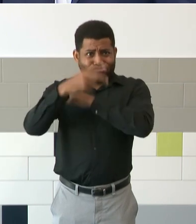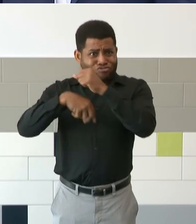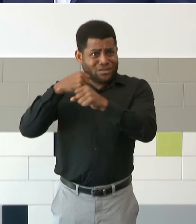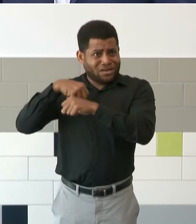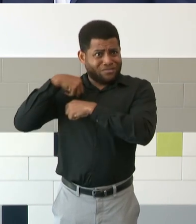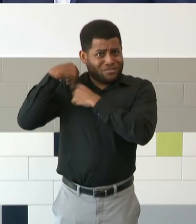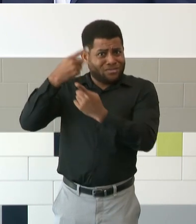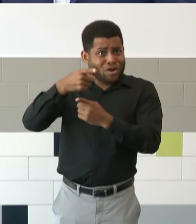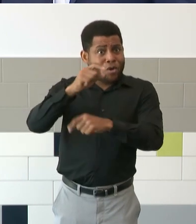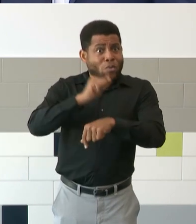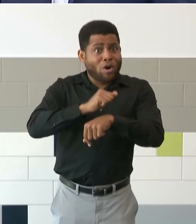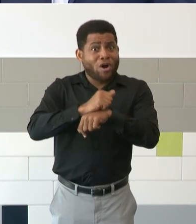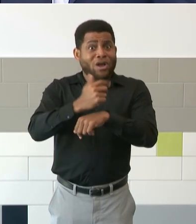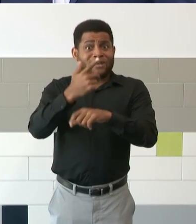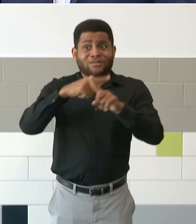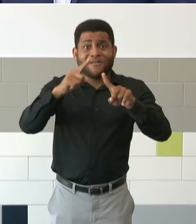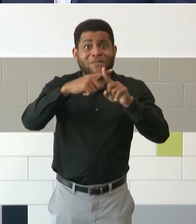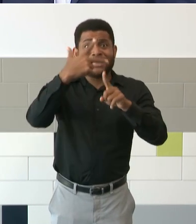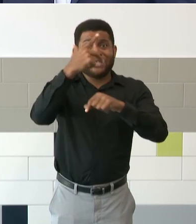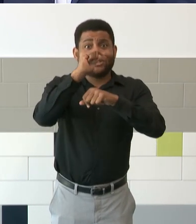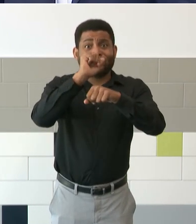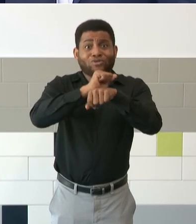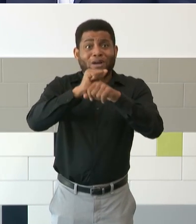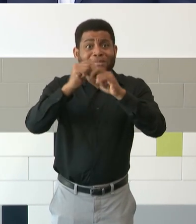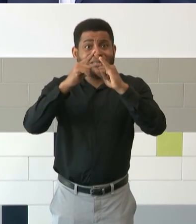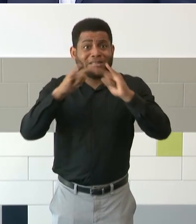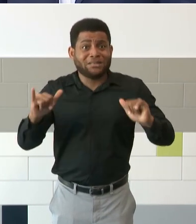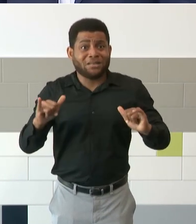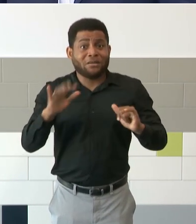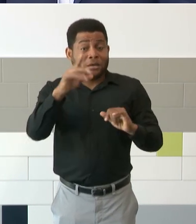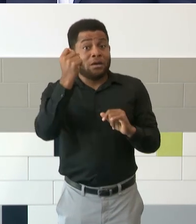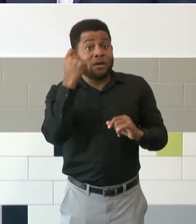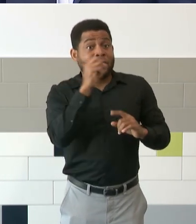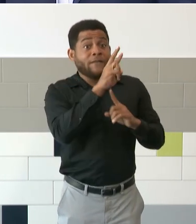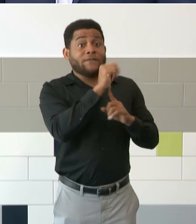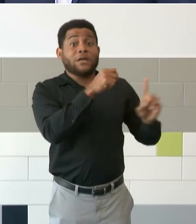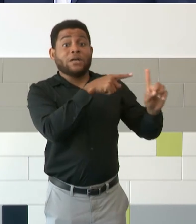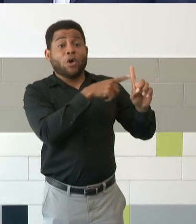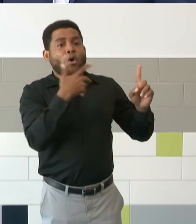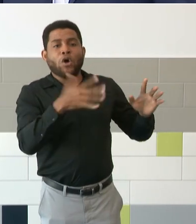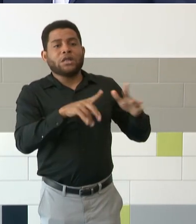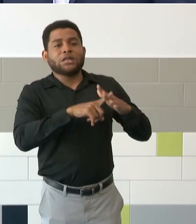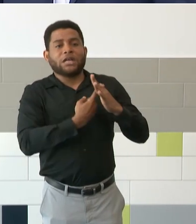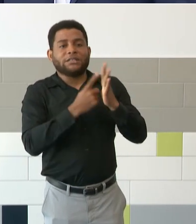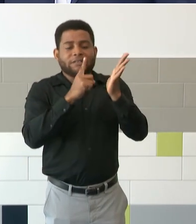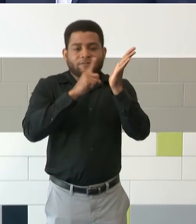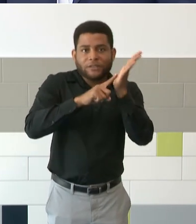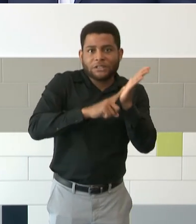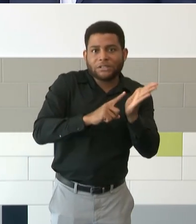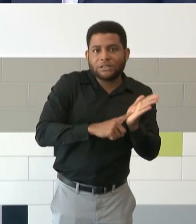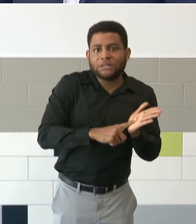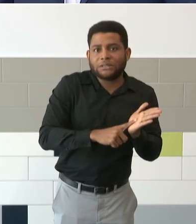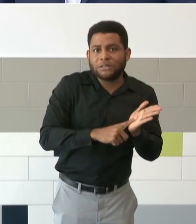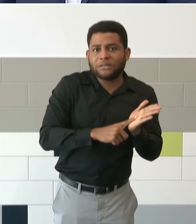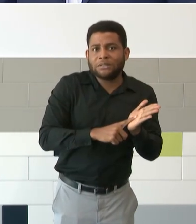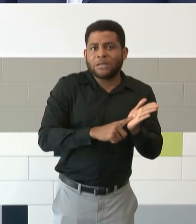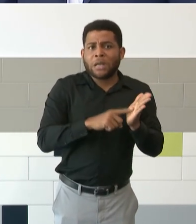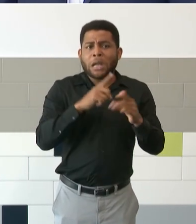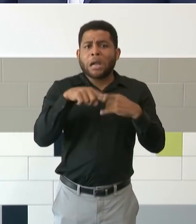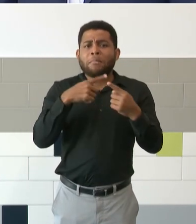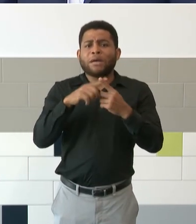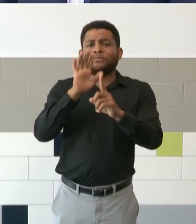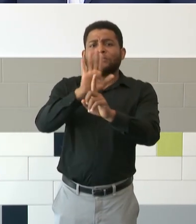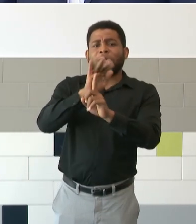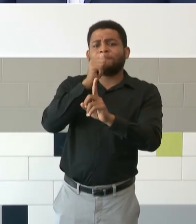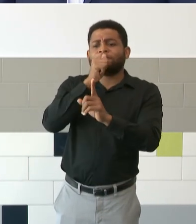know there's a criminal investigation in Virginia related to this for her lack of disclosure over there. Is there also a criminal